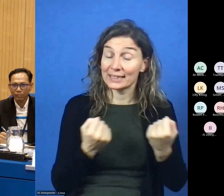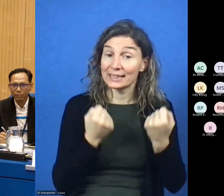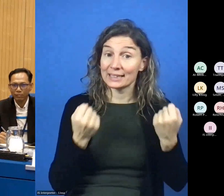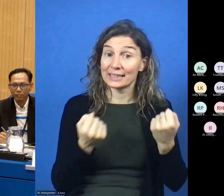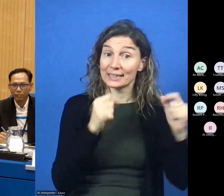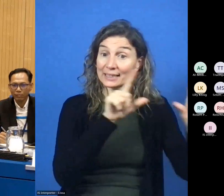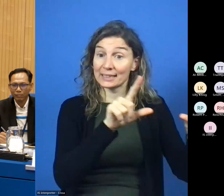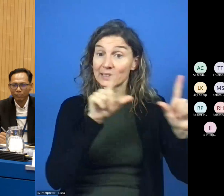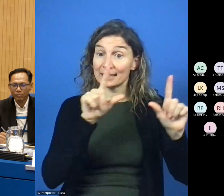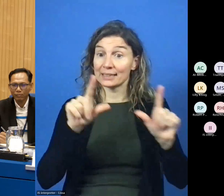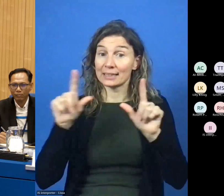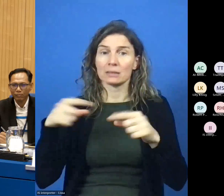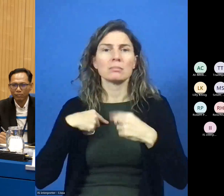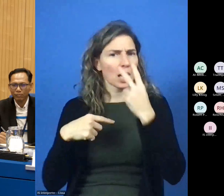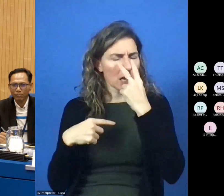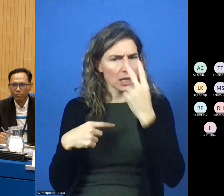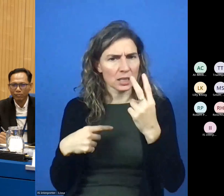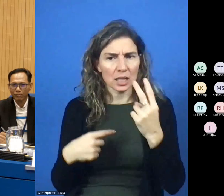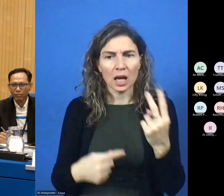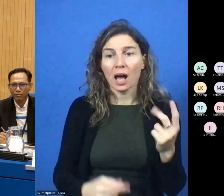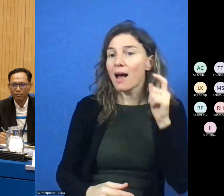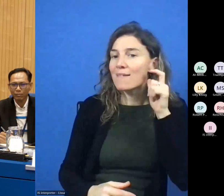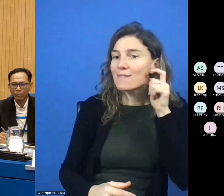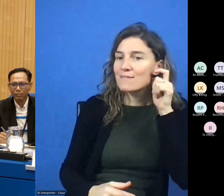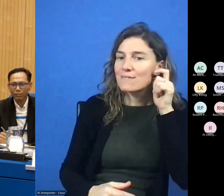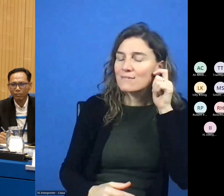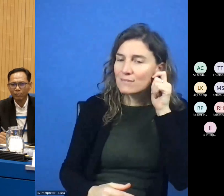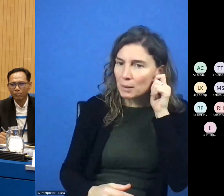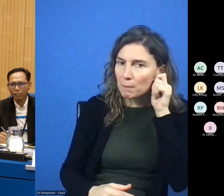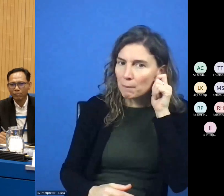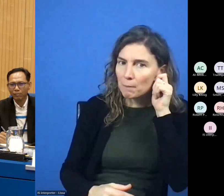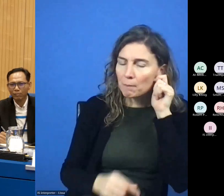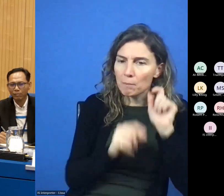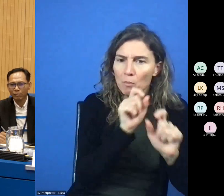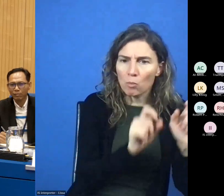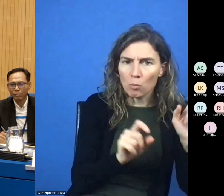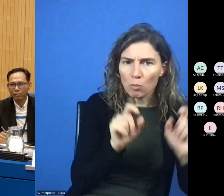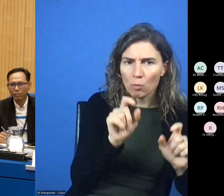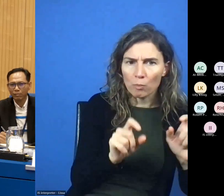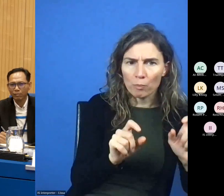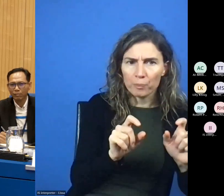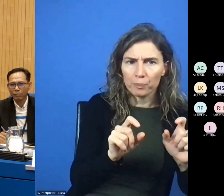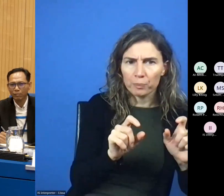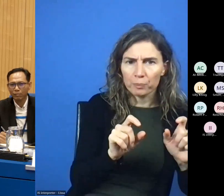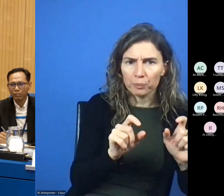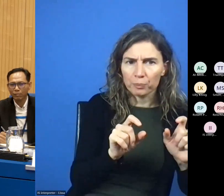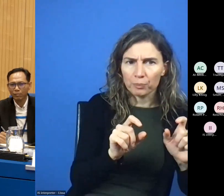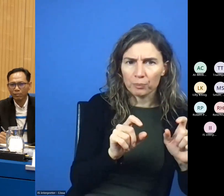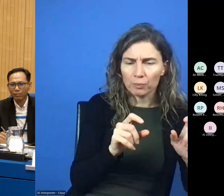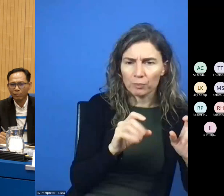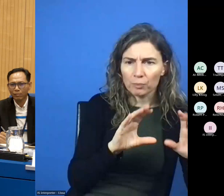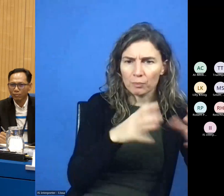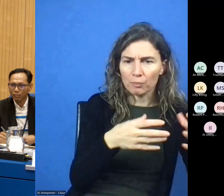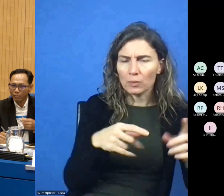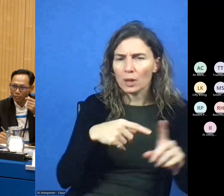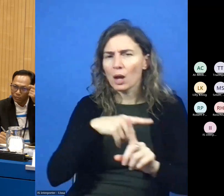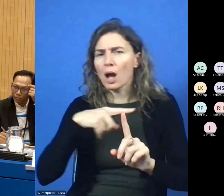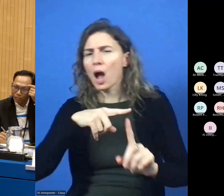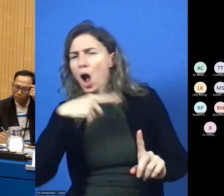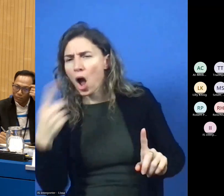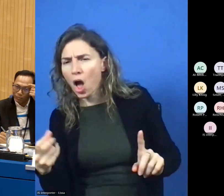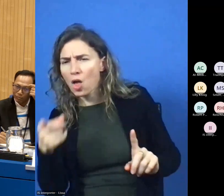female pupils sewing in a separate room and the male pupils working on mechanics.